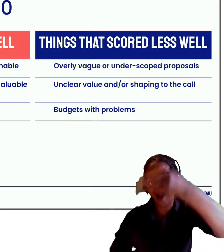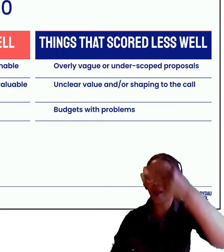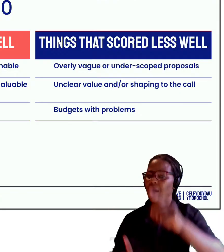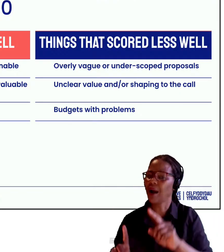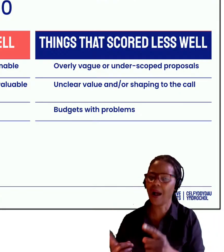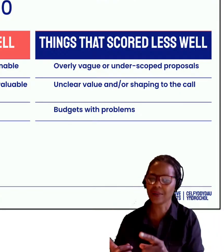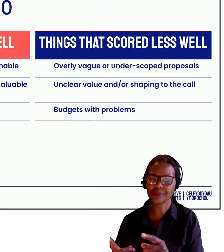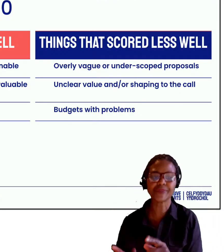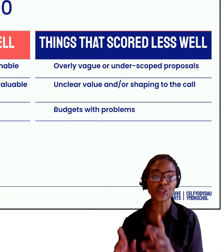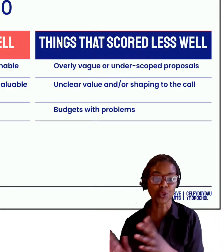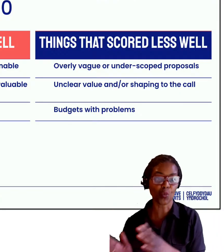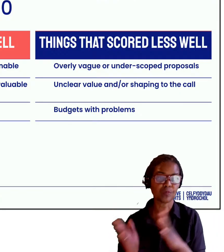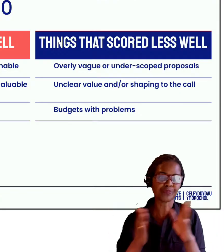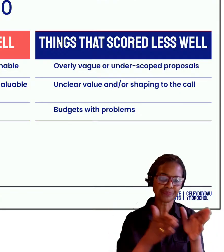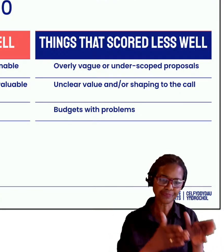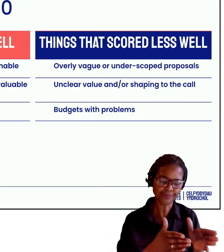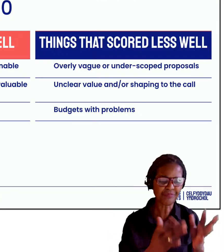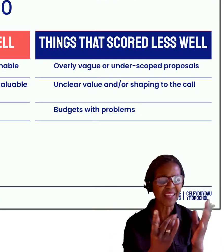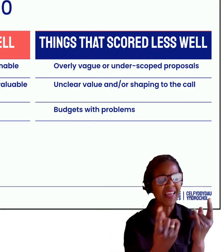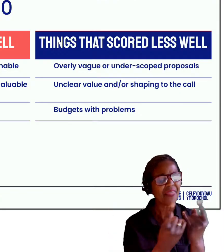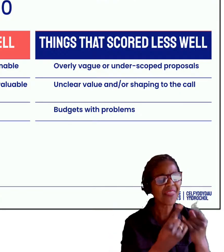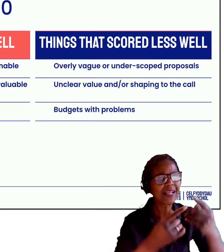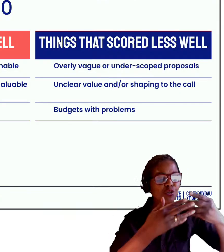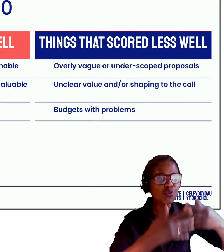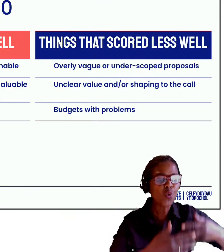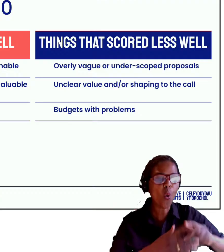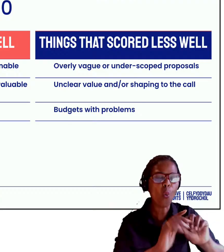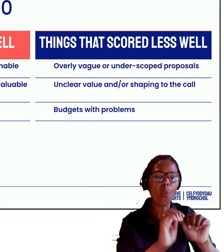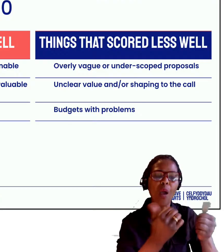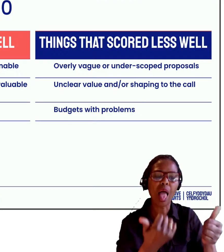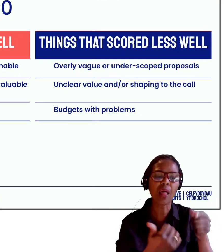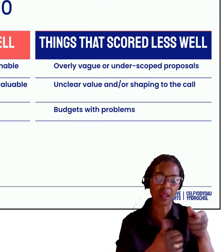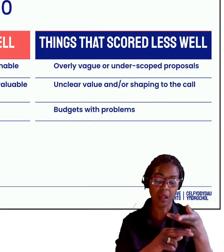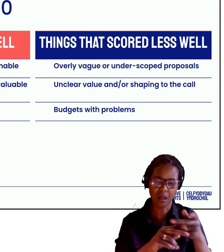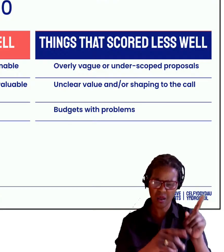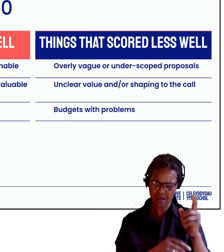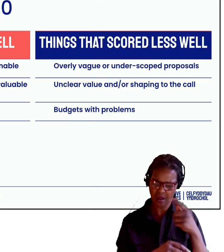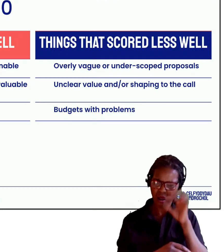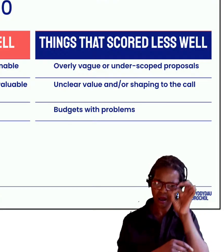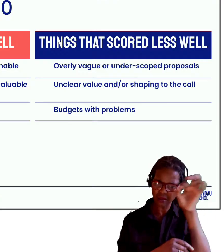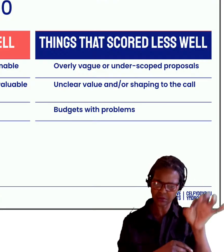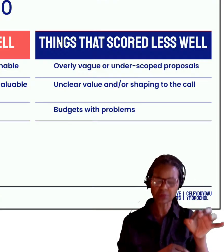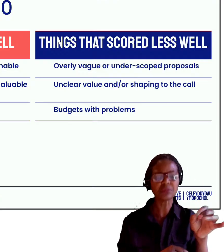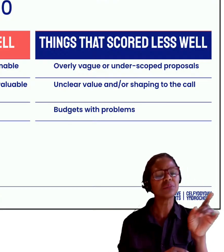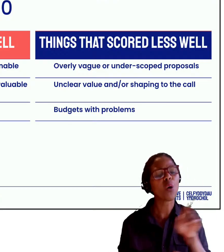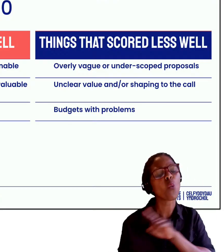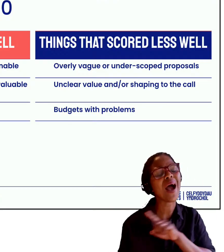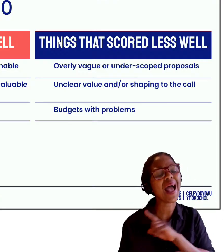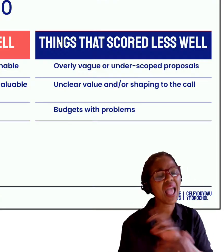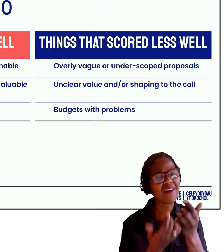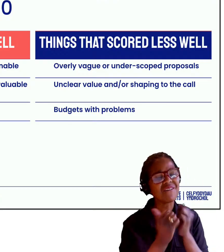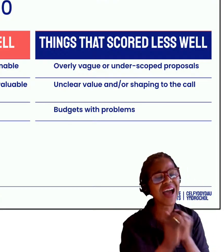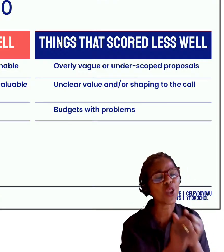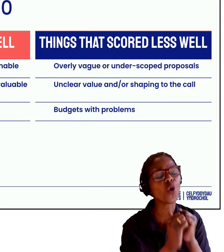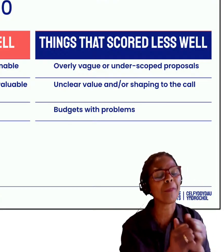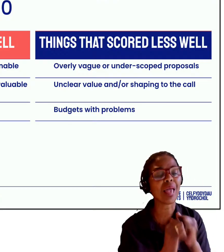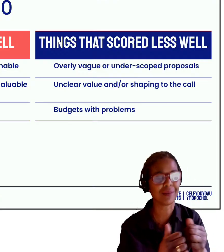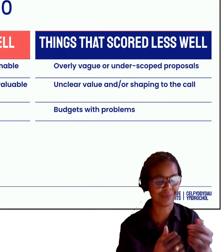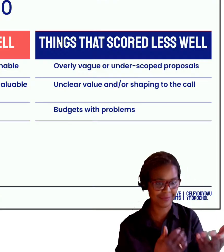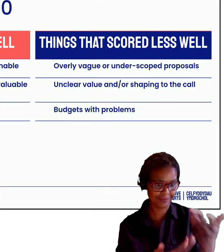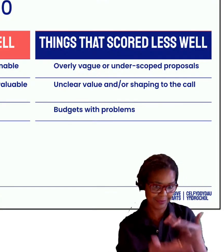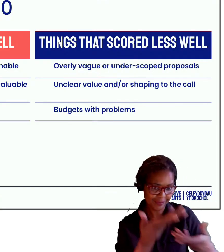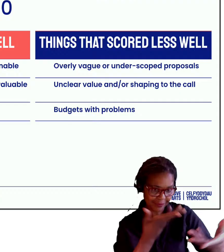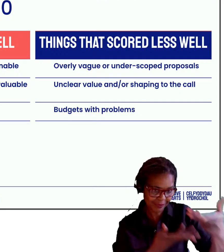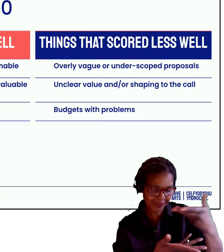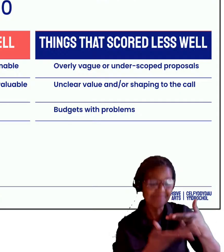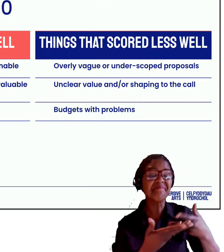made the case of why it would be valuable to the artist. So a clear sense of how that would enhance, transform, or add to the